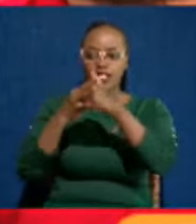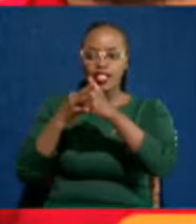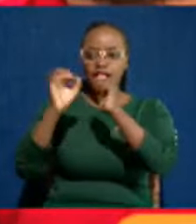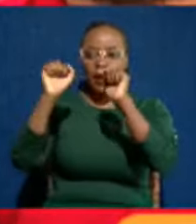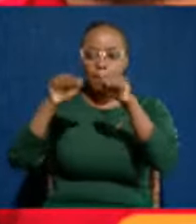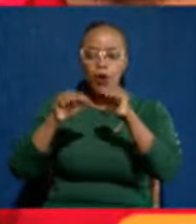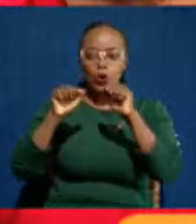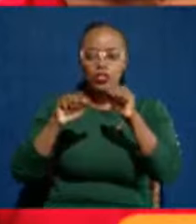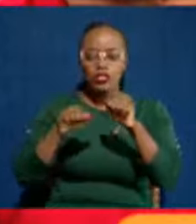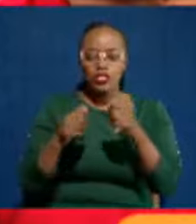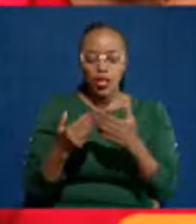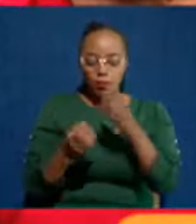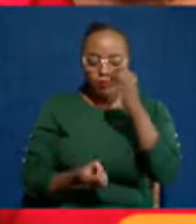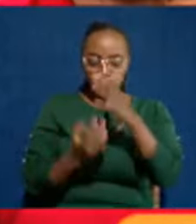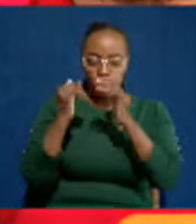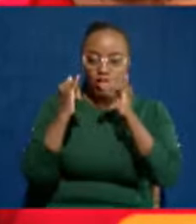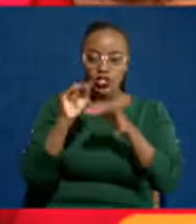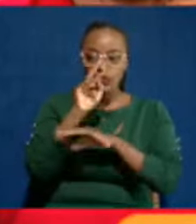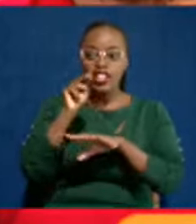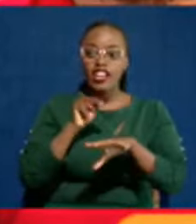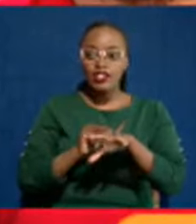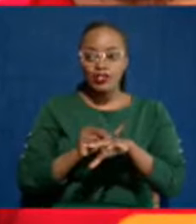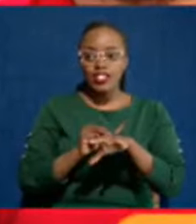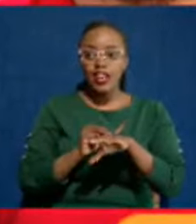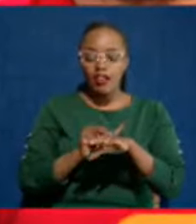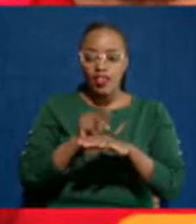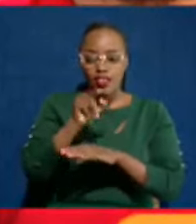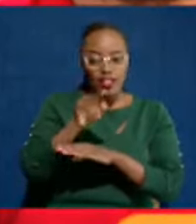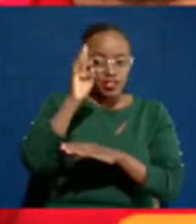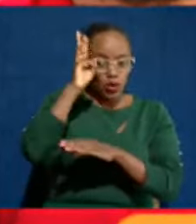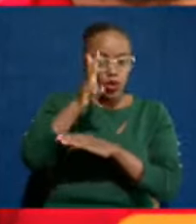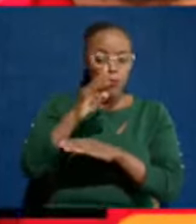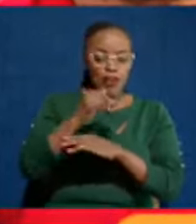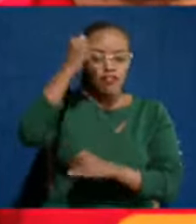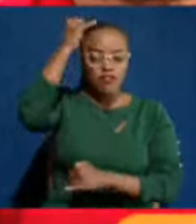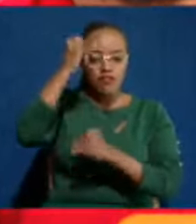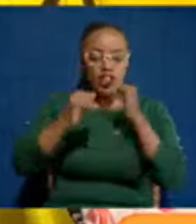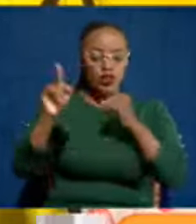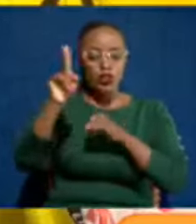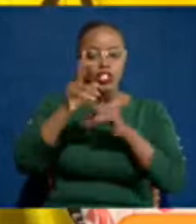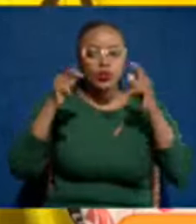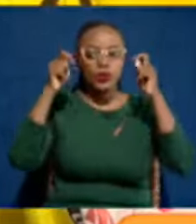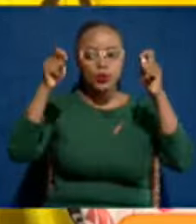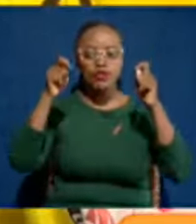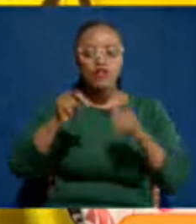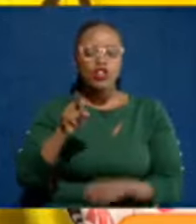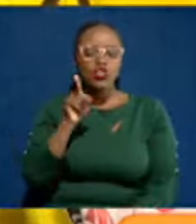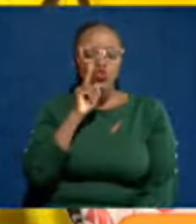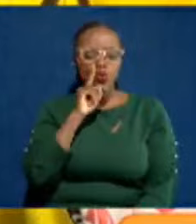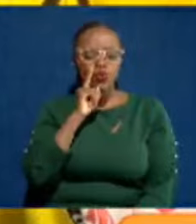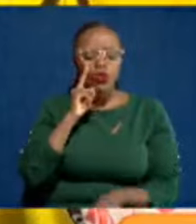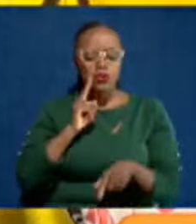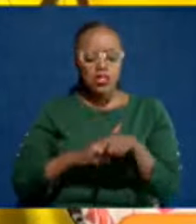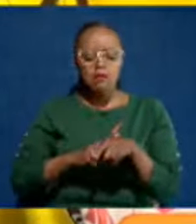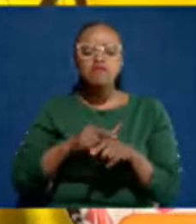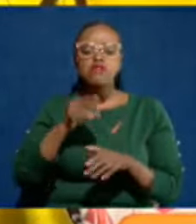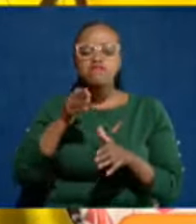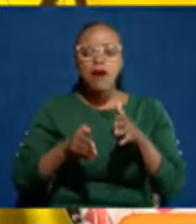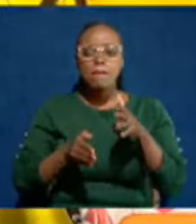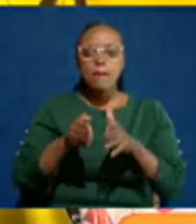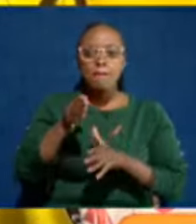able to birth a new nation, and it is going to be our final day in the street. Tomorrow, as we march towards a